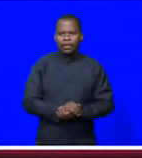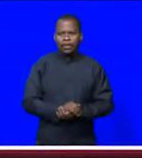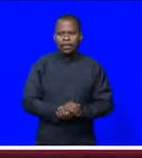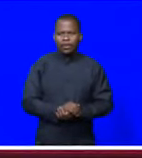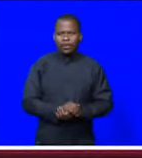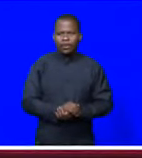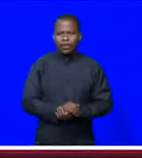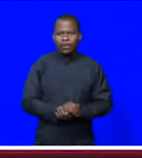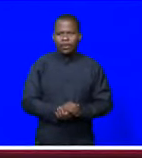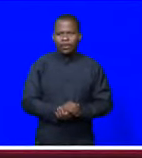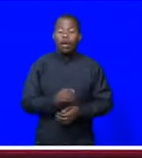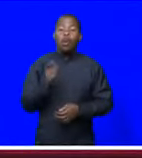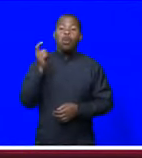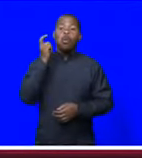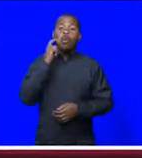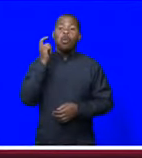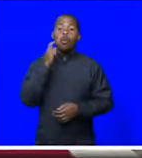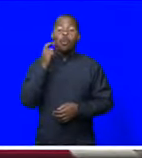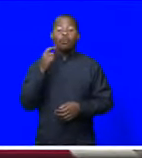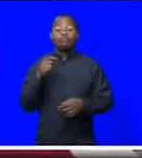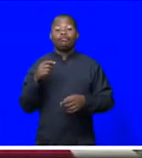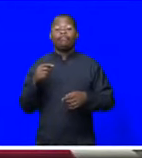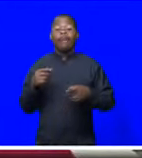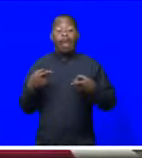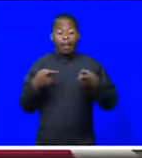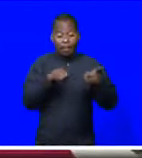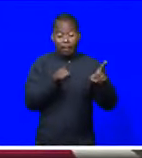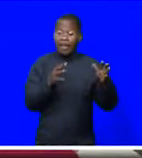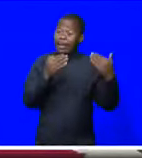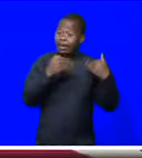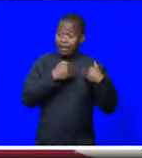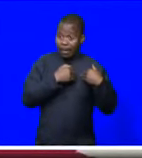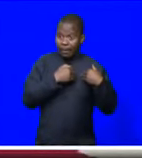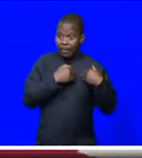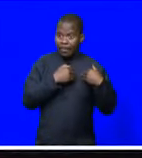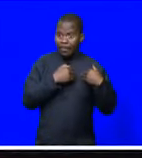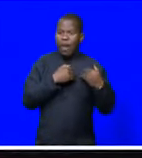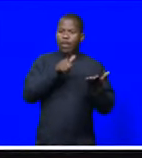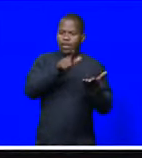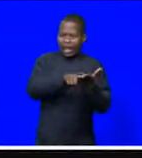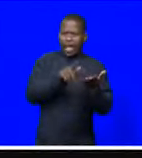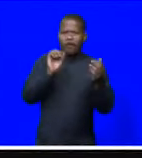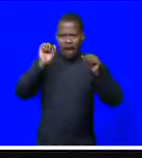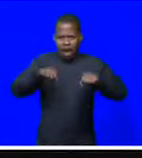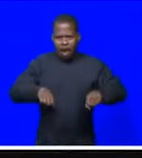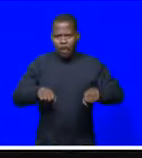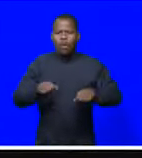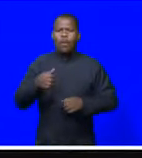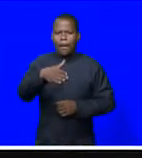advocating for legalization of such of abortion,